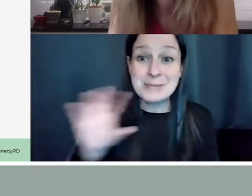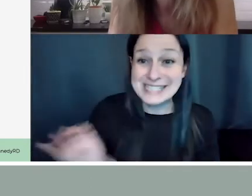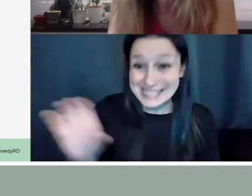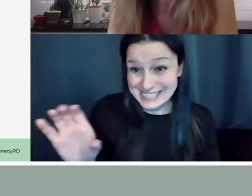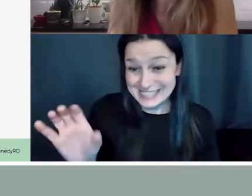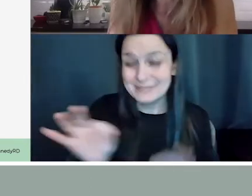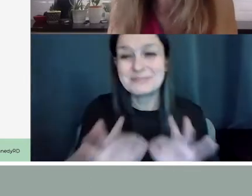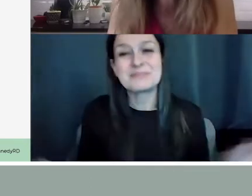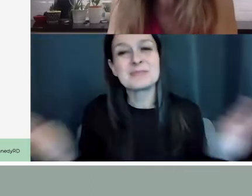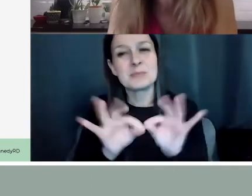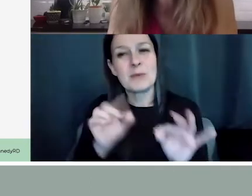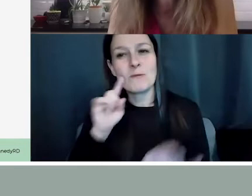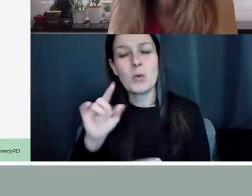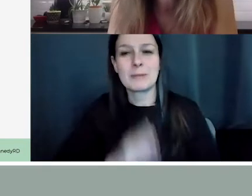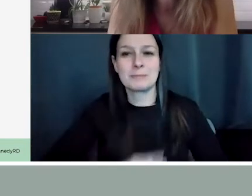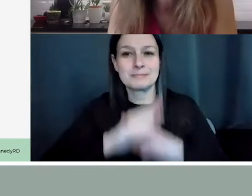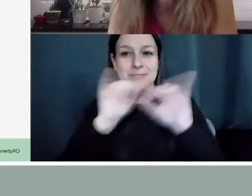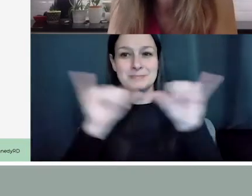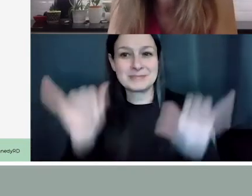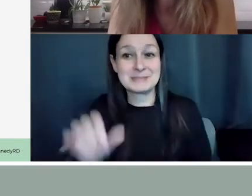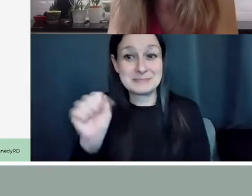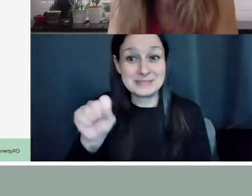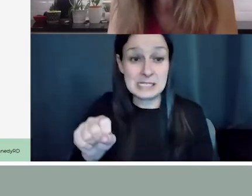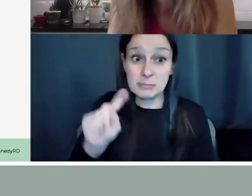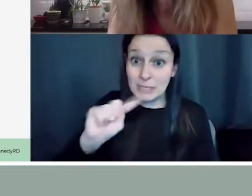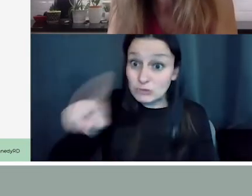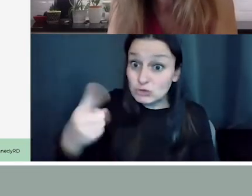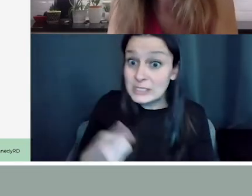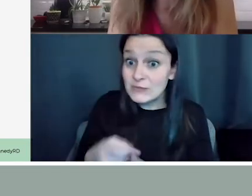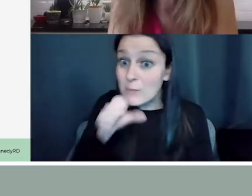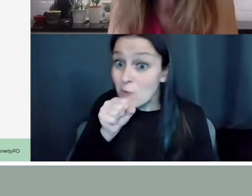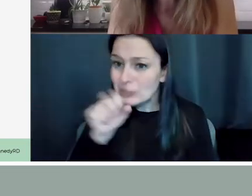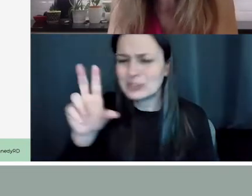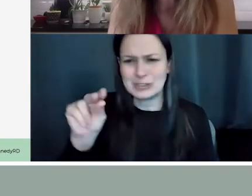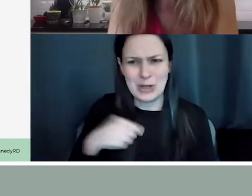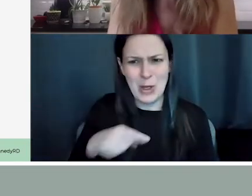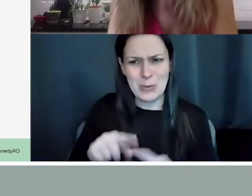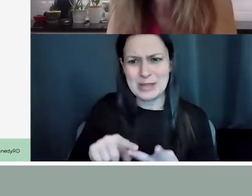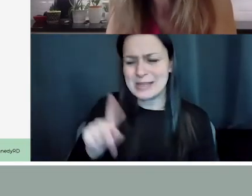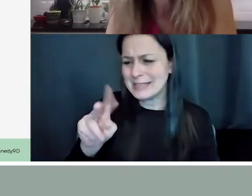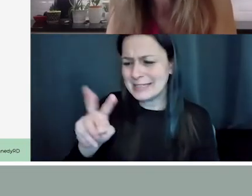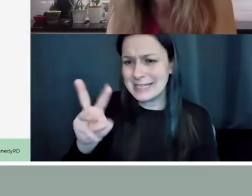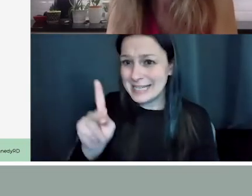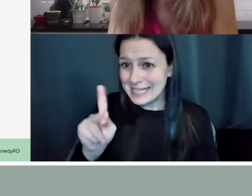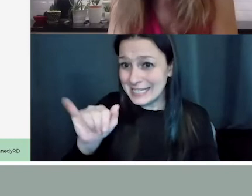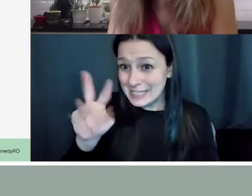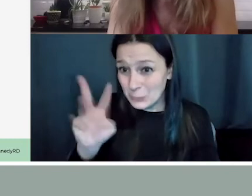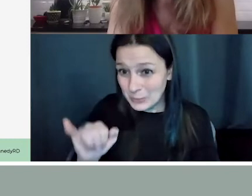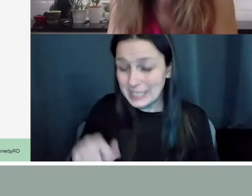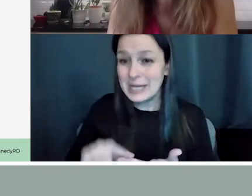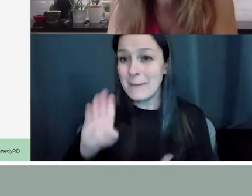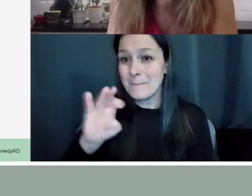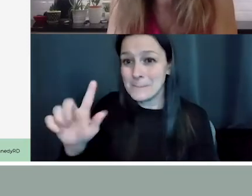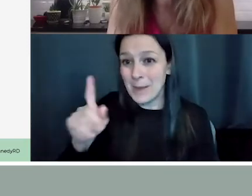immune system, but it comes from more than just an orange. Kiwis, bell peppers, cauliflower, these are